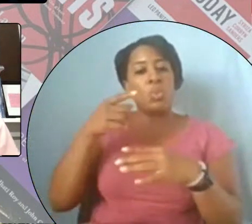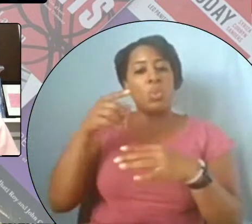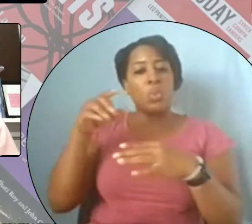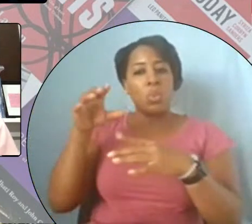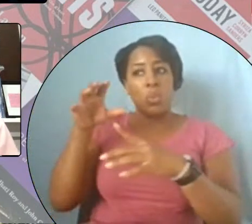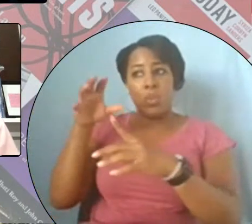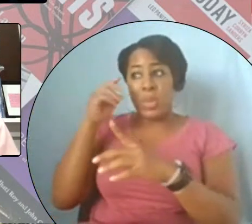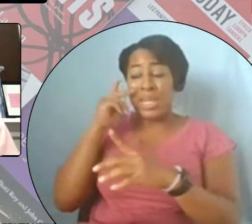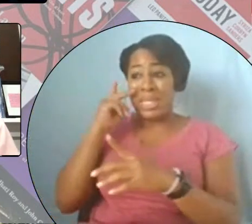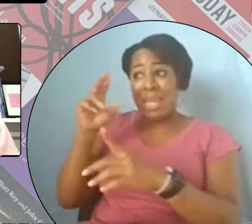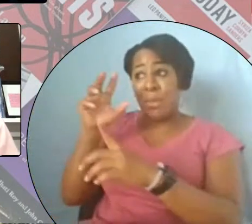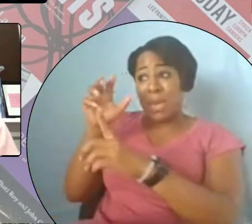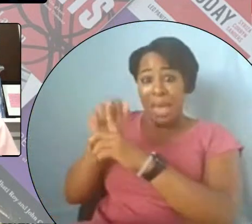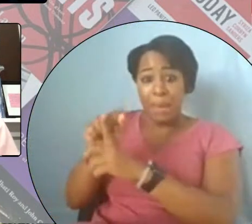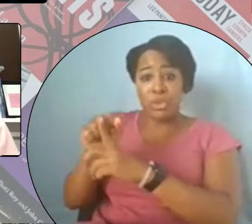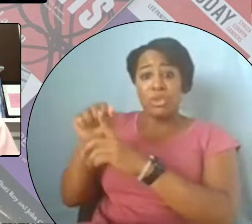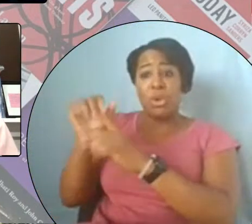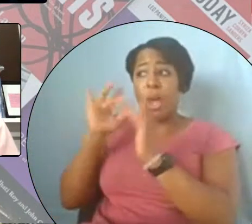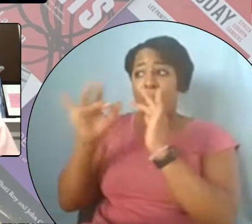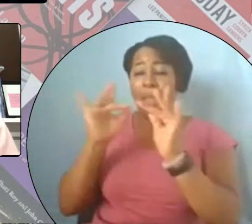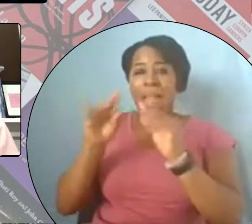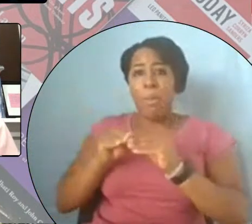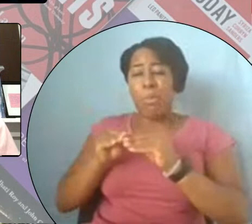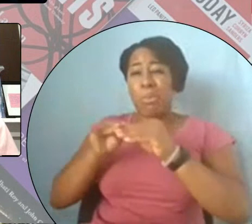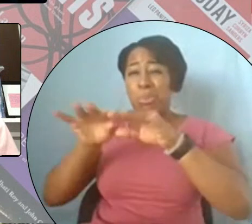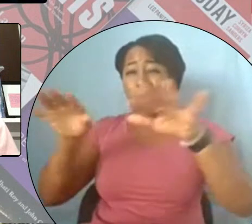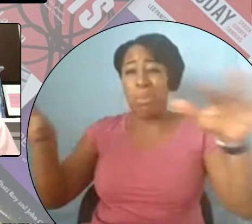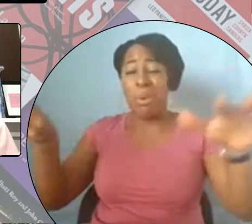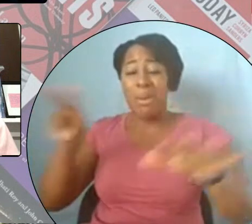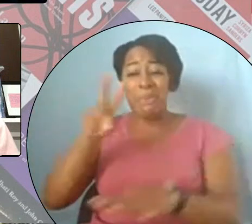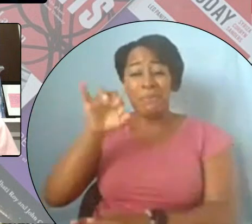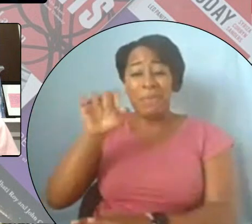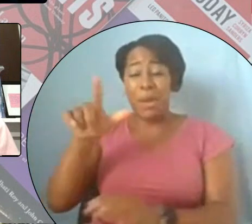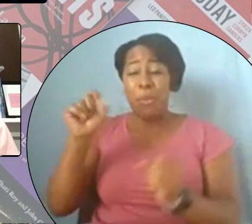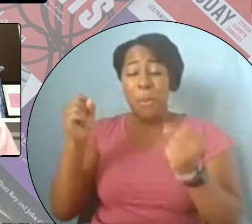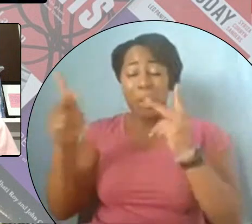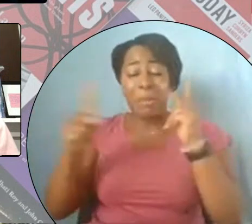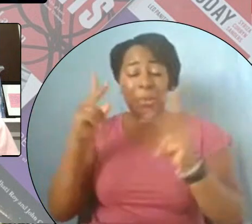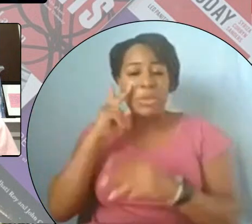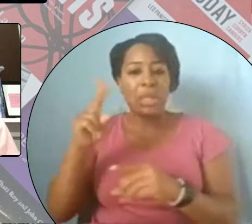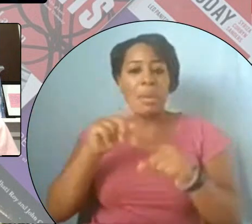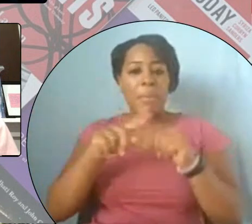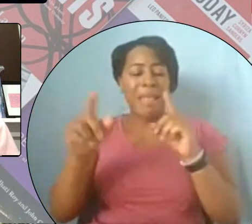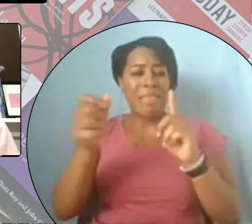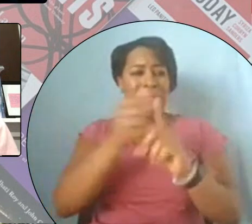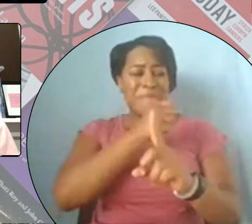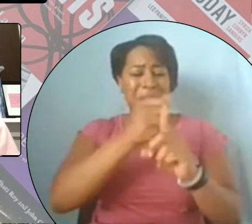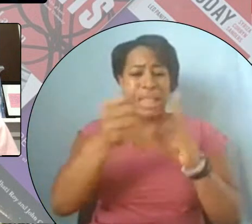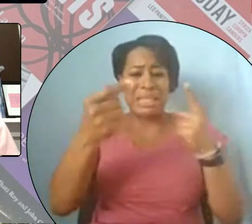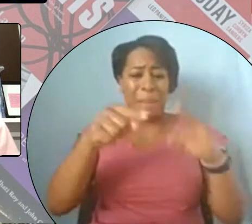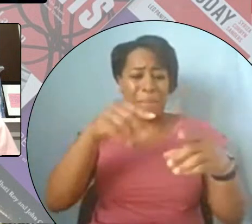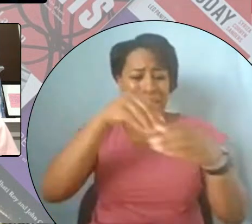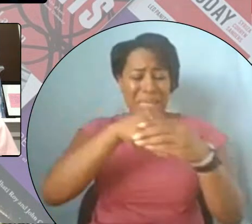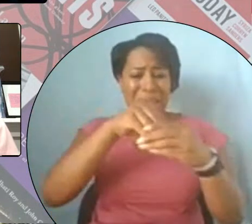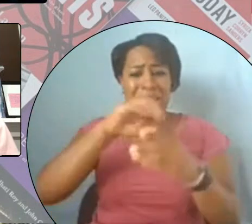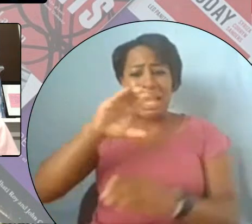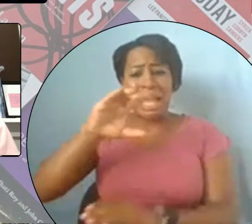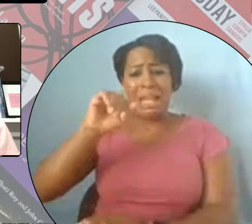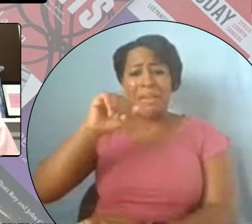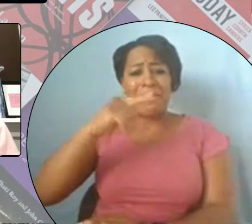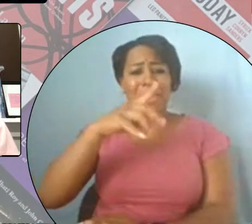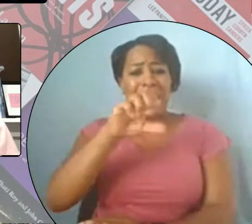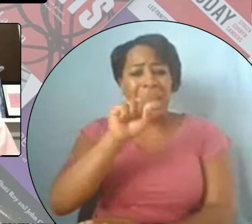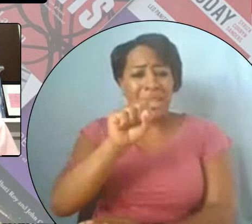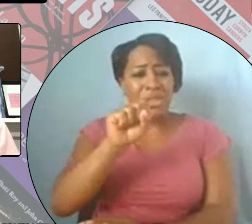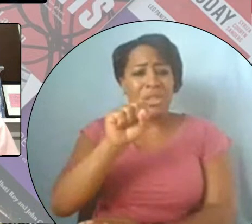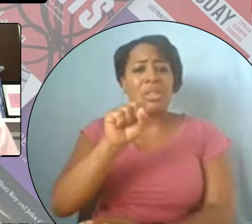viral. But the kind of violence that happens inside of cages is away or absent of a witness, right? So I